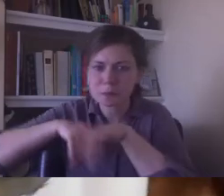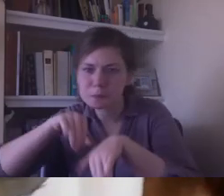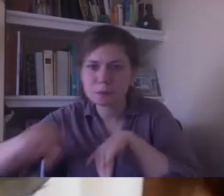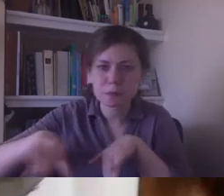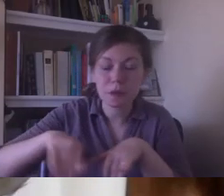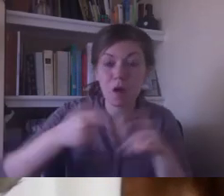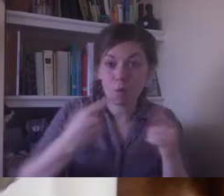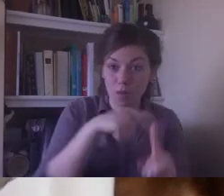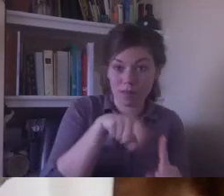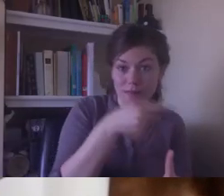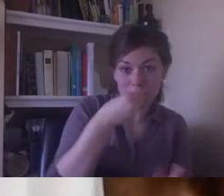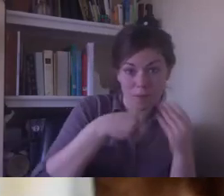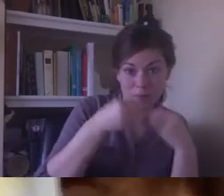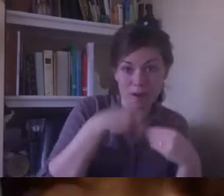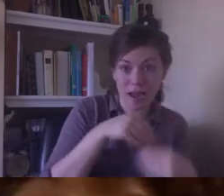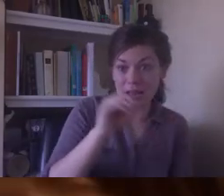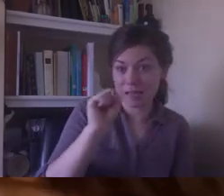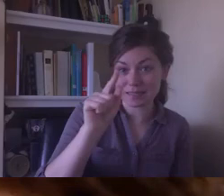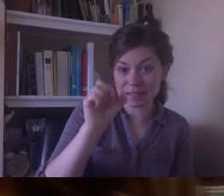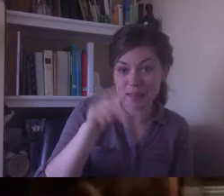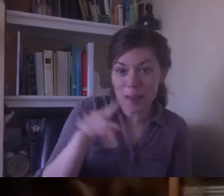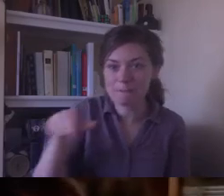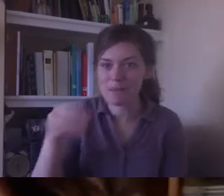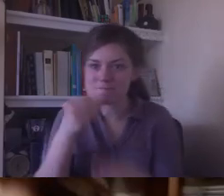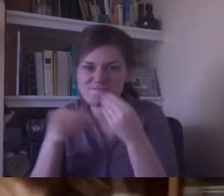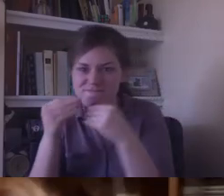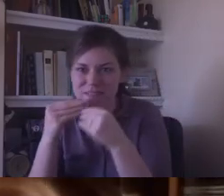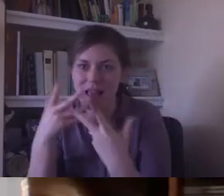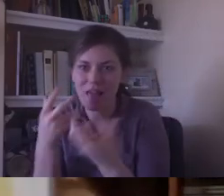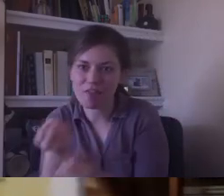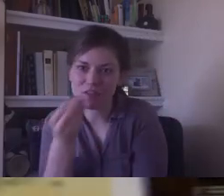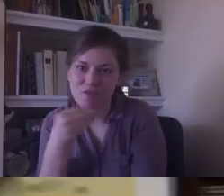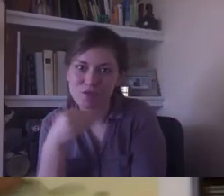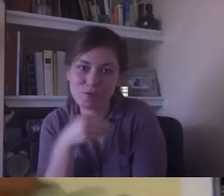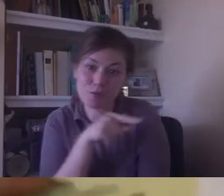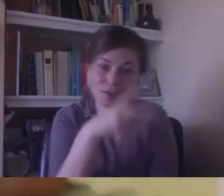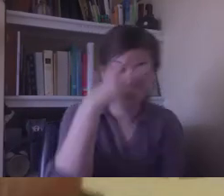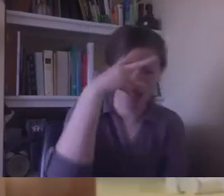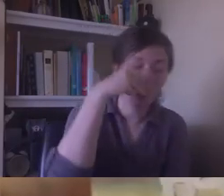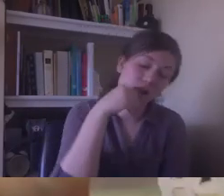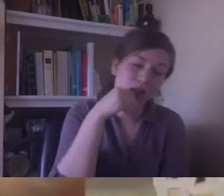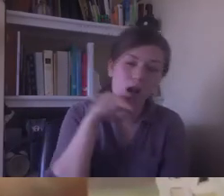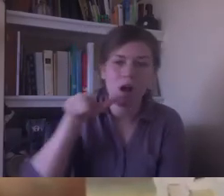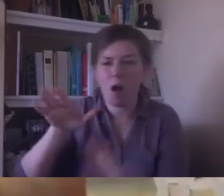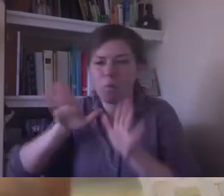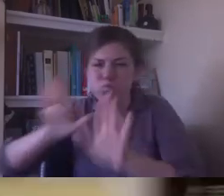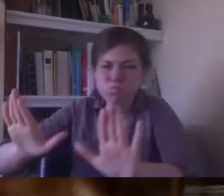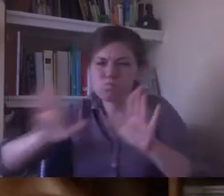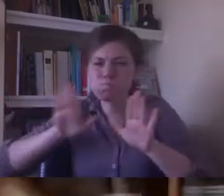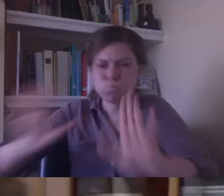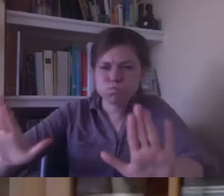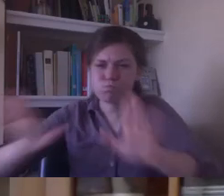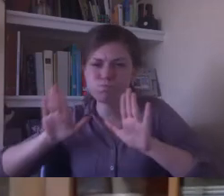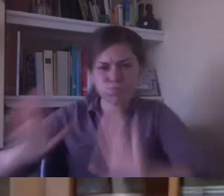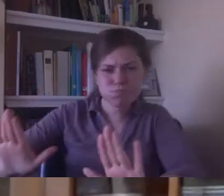Norbert munched muscle-building food. And while they snoozed in the shade, Norbert did push-ups.